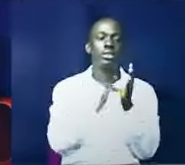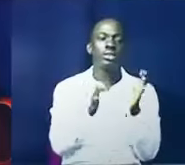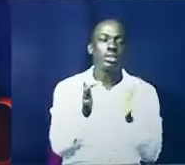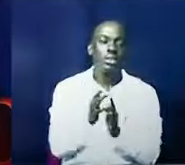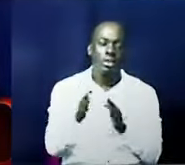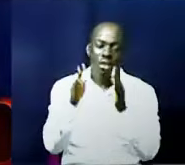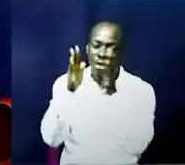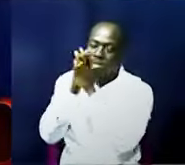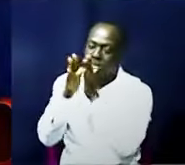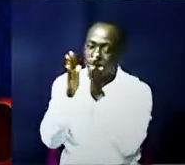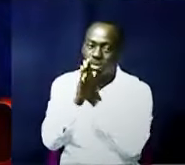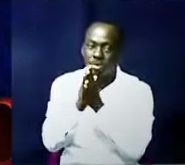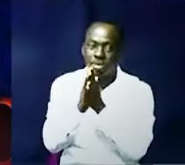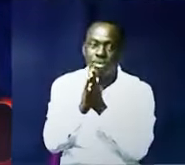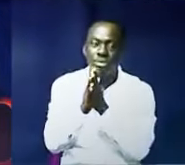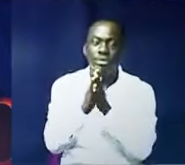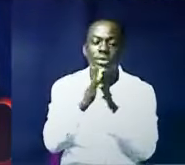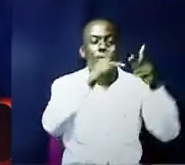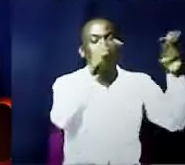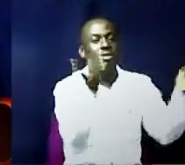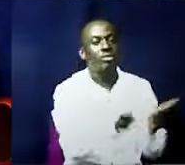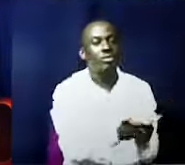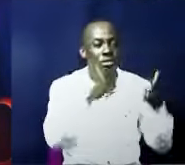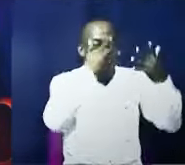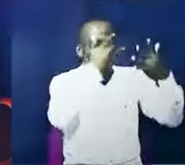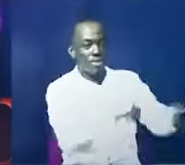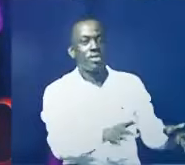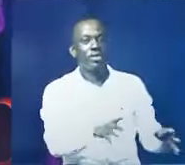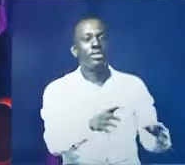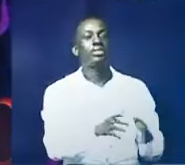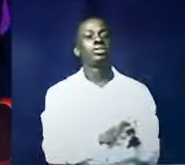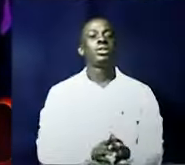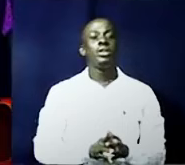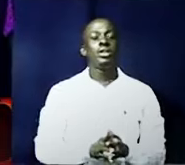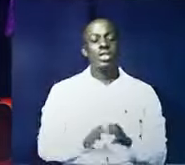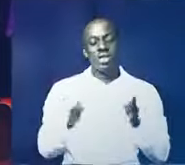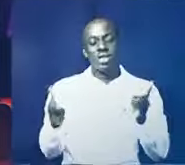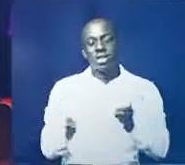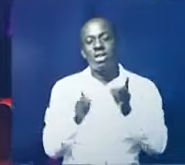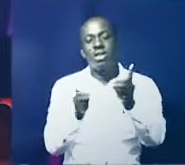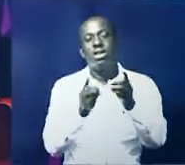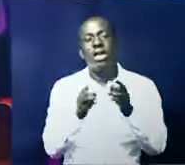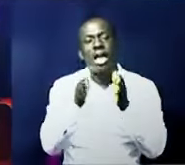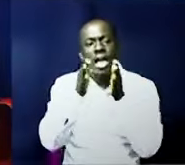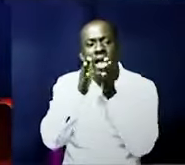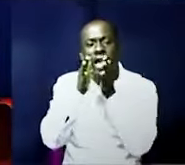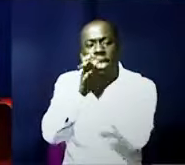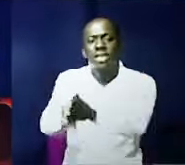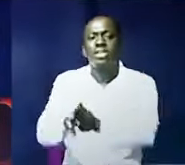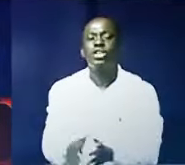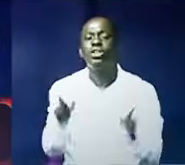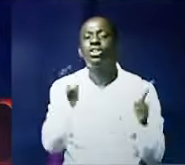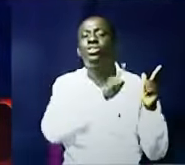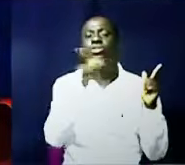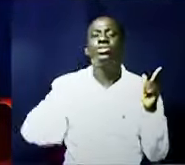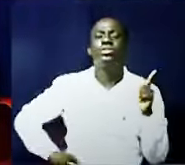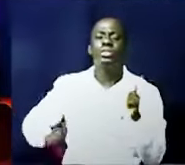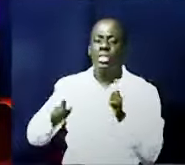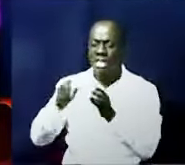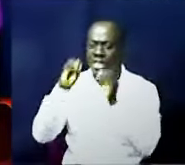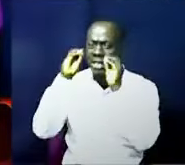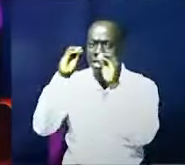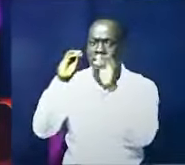place. When he finished, one of the disciples said to him, Lord, teach us to pray. Just as John taught